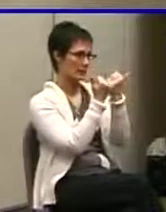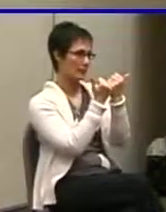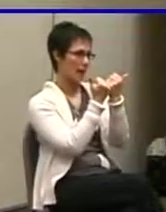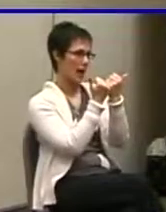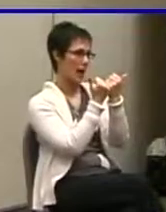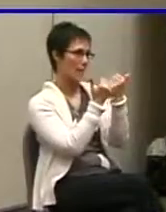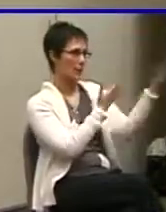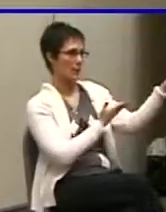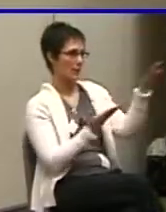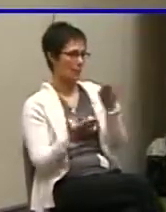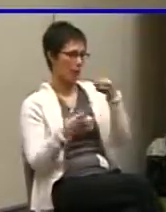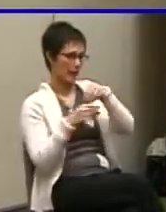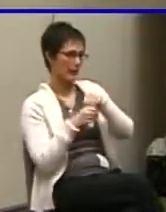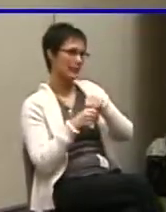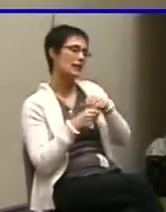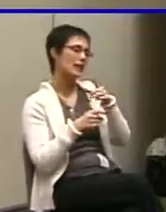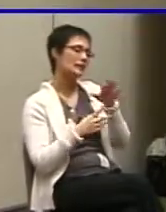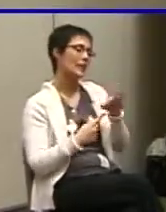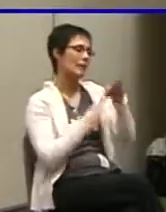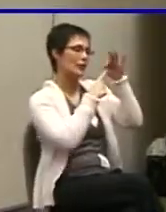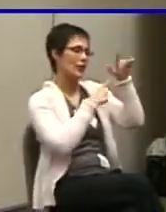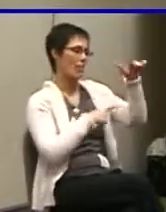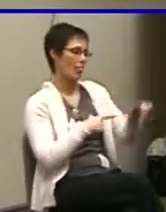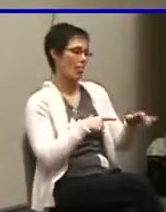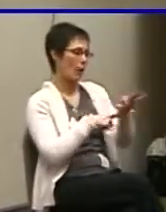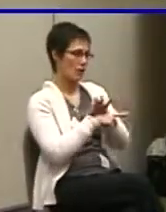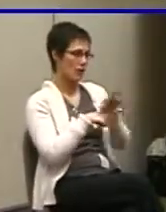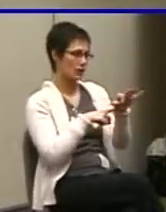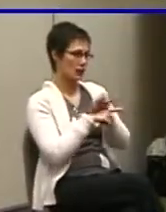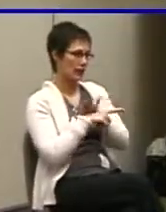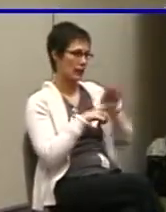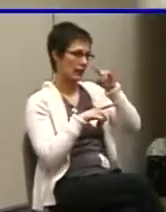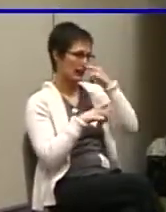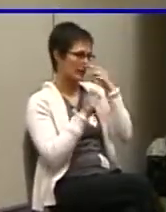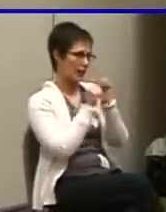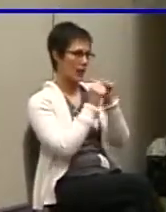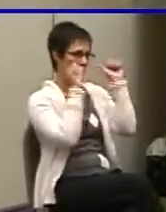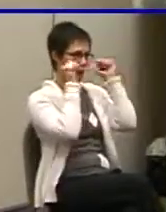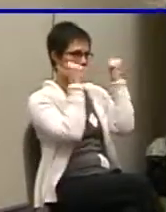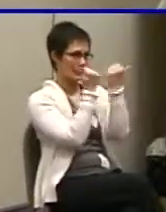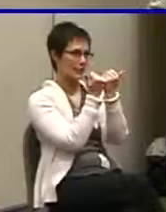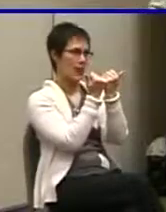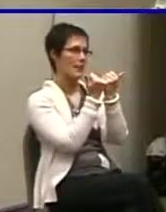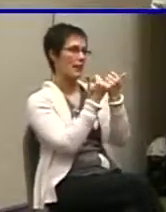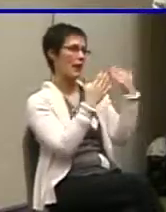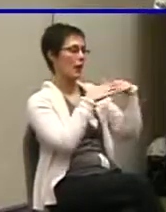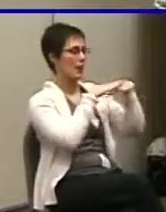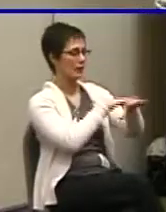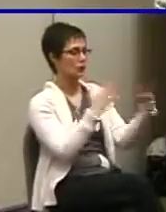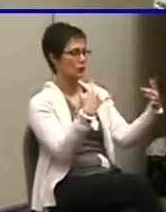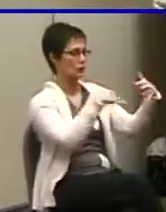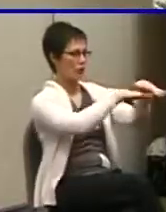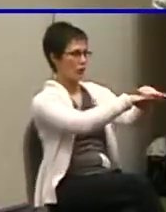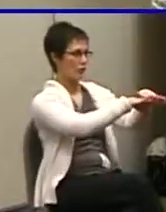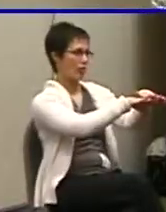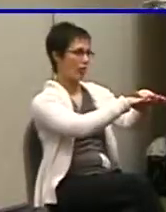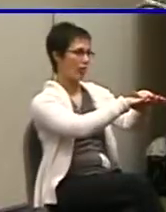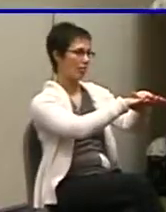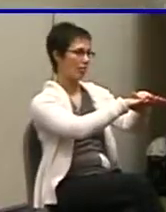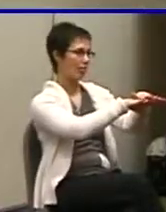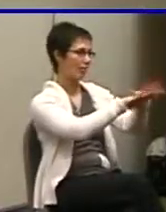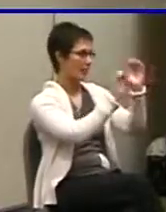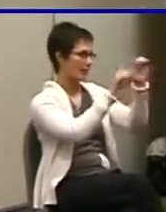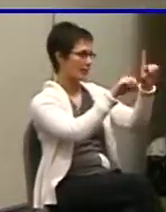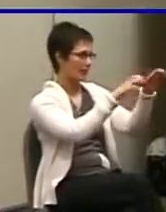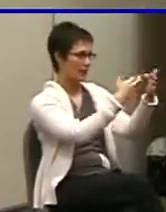kids who are lower functioning children with autism are being brought into general education classrooms. And so the class is doing something this kid may not understand. And so pretty